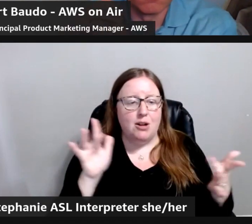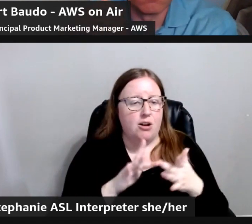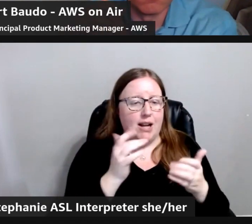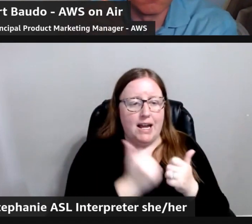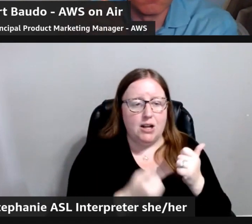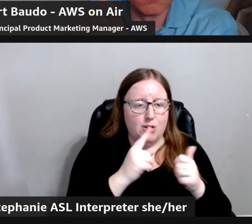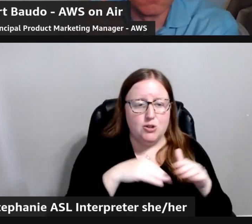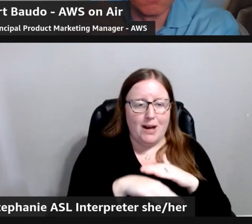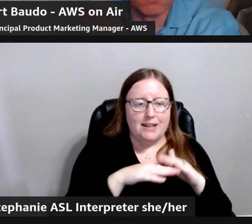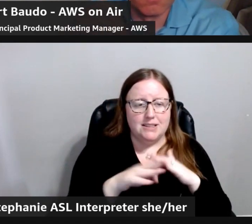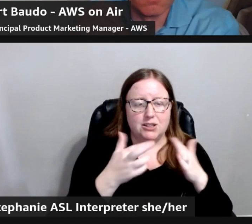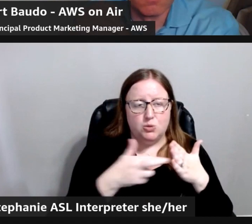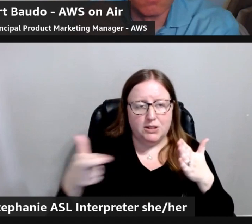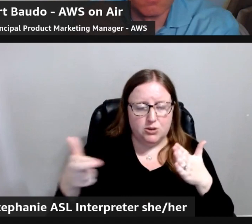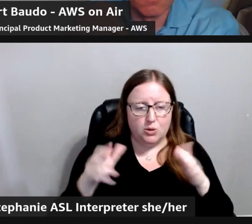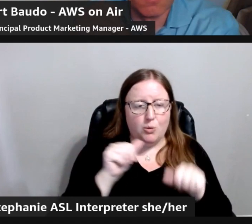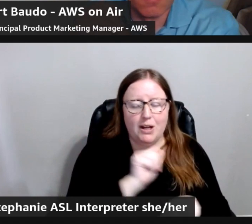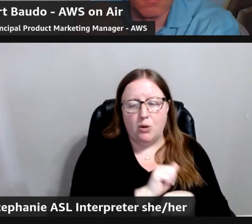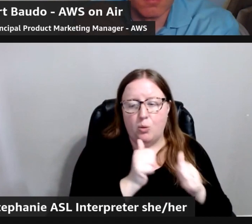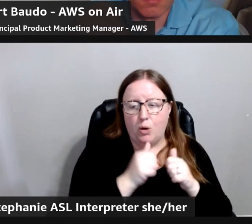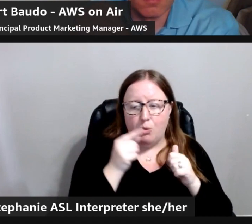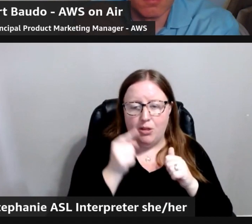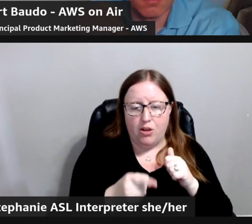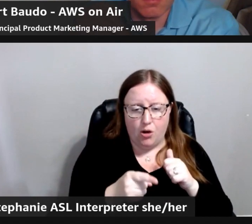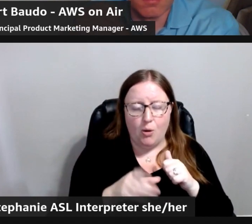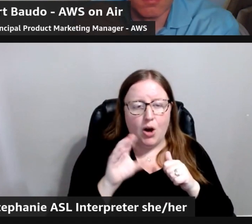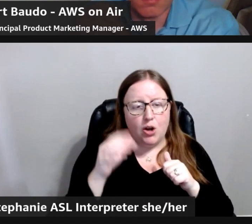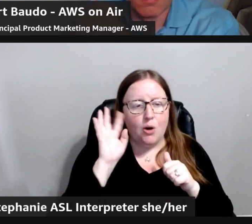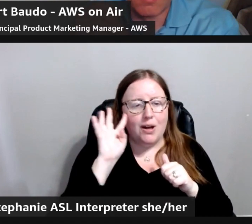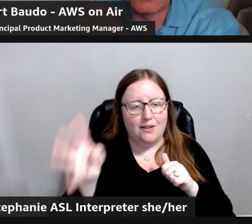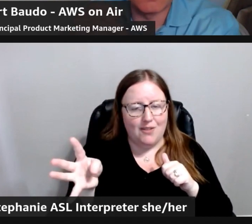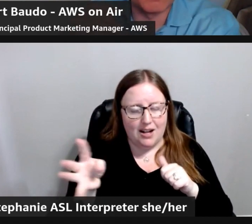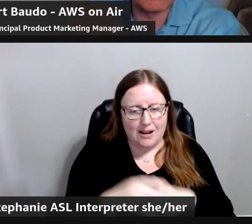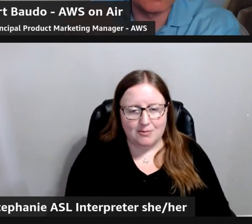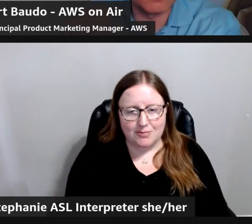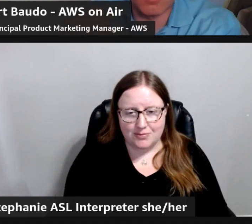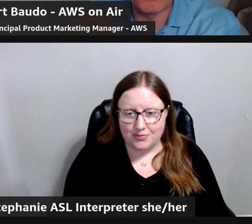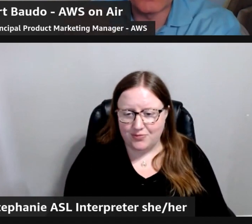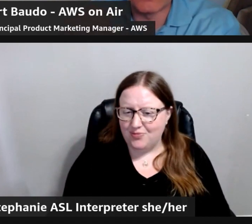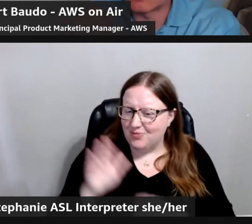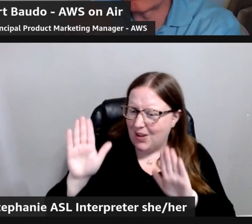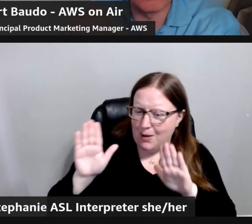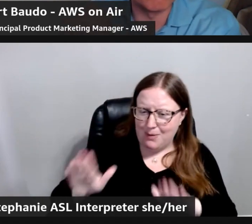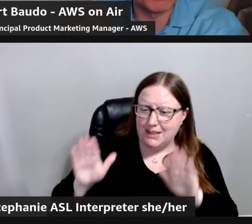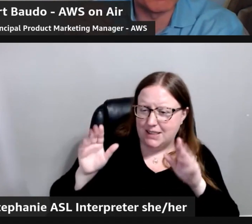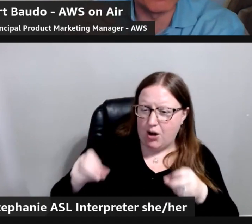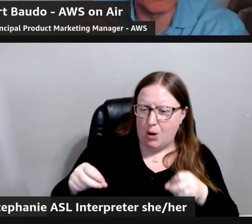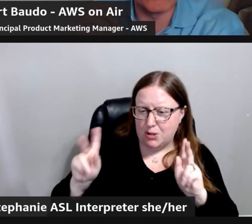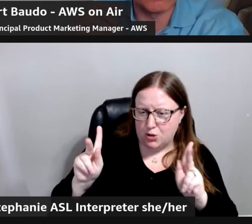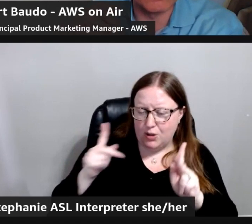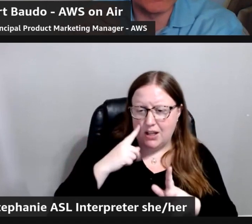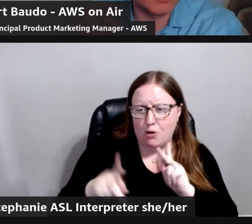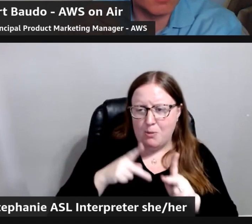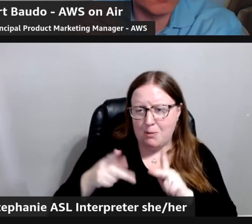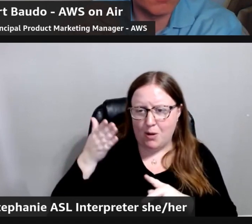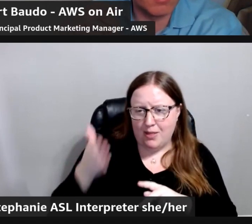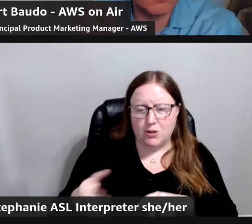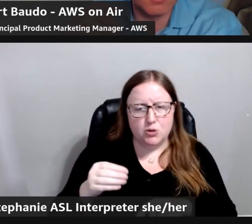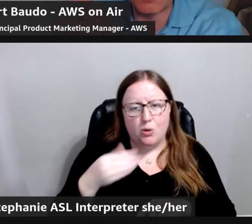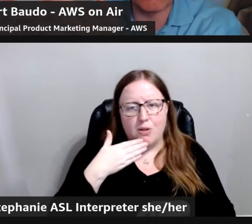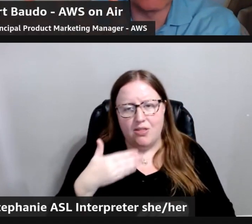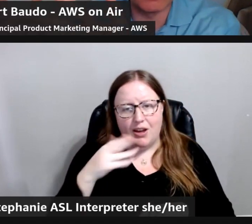those resources so that we can work with you on co-innovating in these spaces. Awesome. That's an amazing opportunity, I think, for people that are out there. So thank